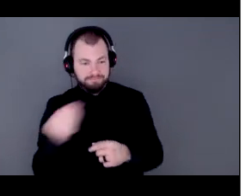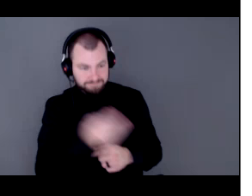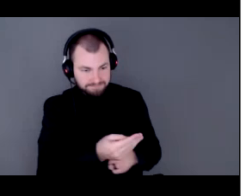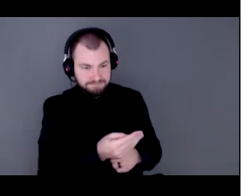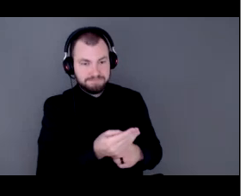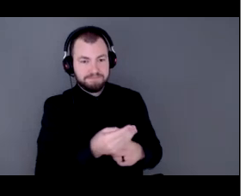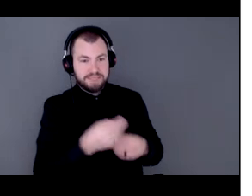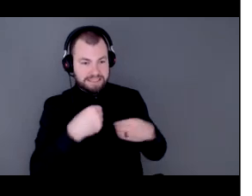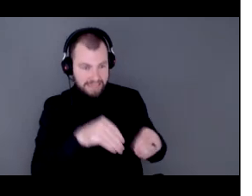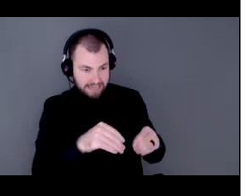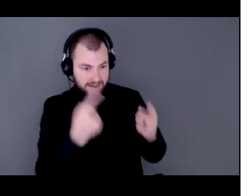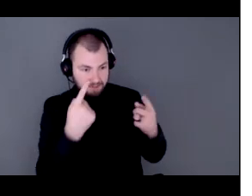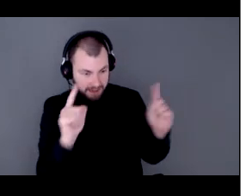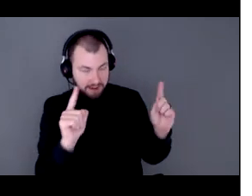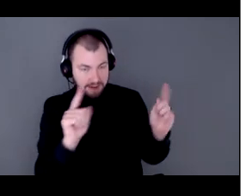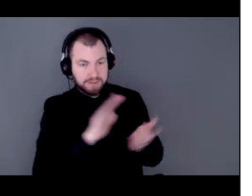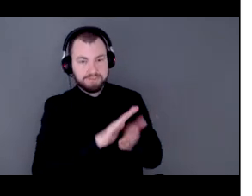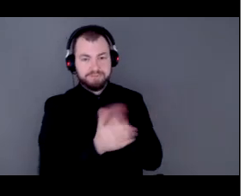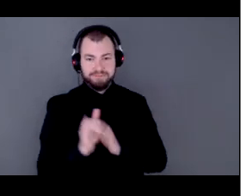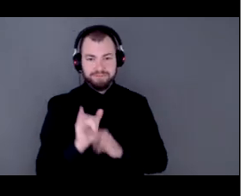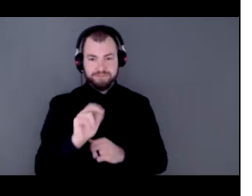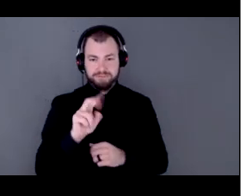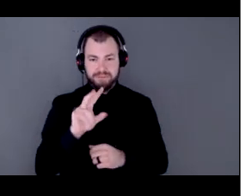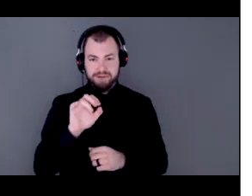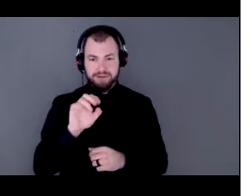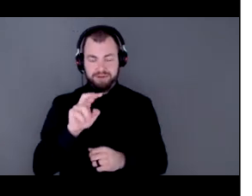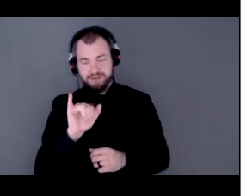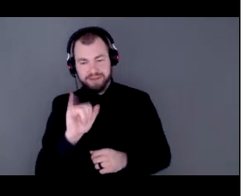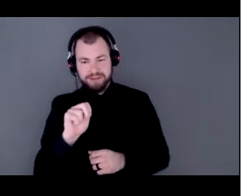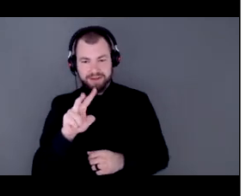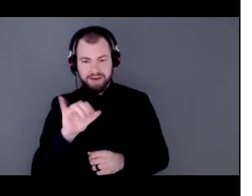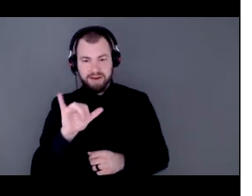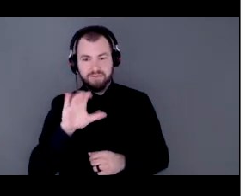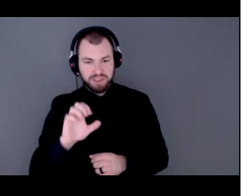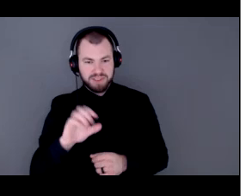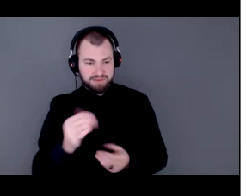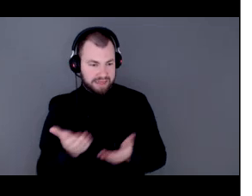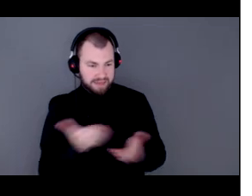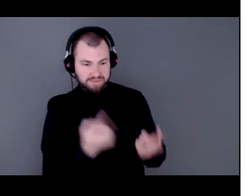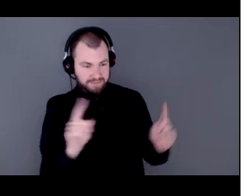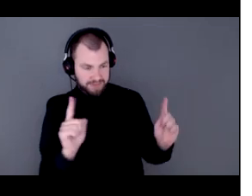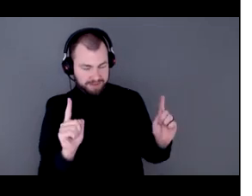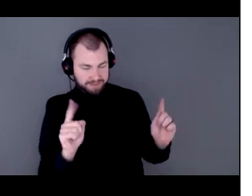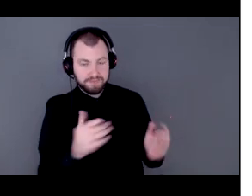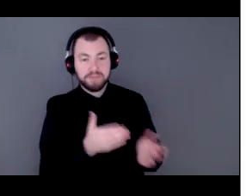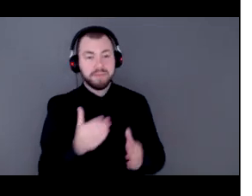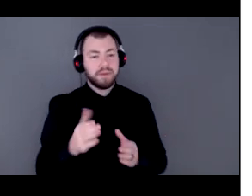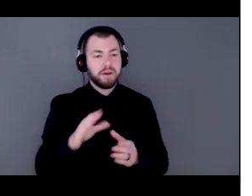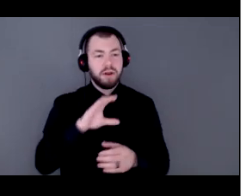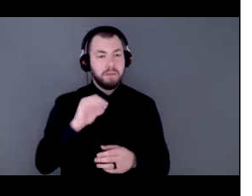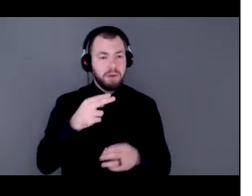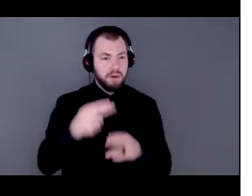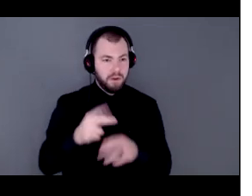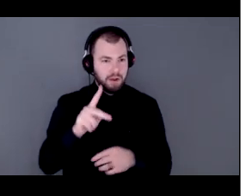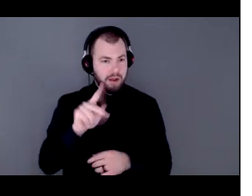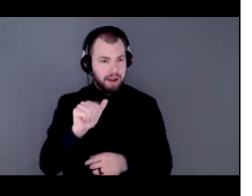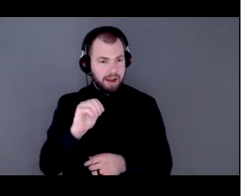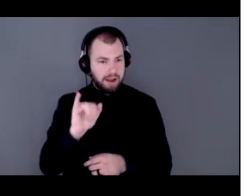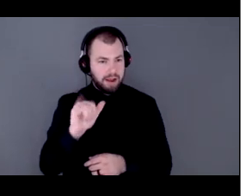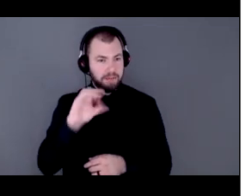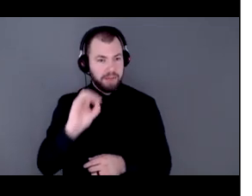sale and convert it into an invoice and deliver it. In addition to that, there's a company called Camilo, and I've left some flyers